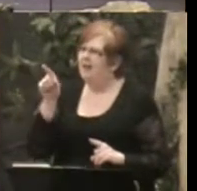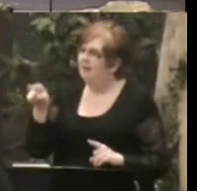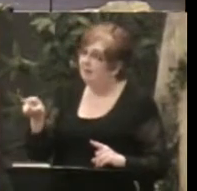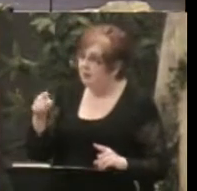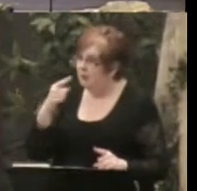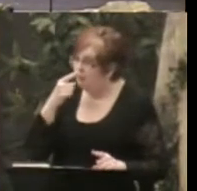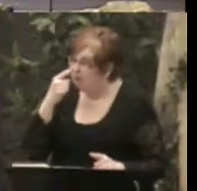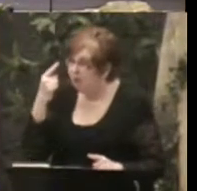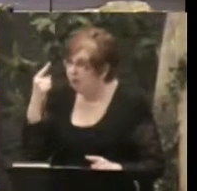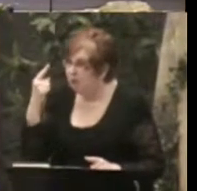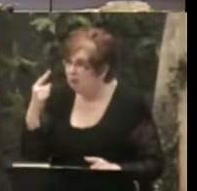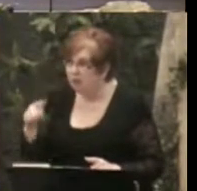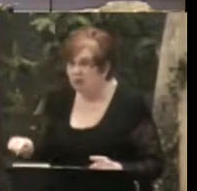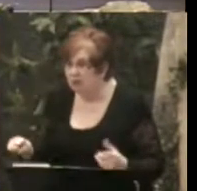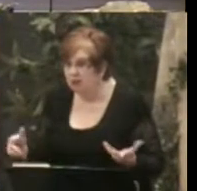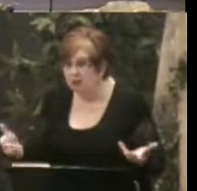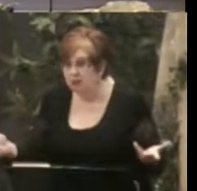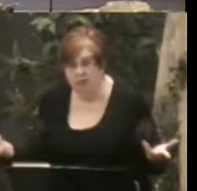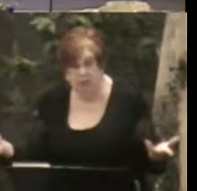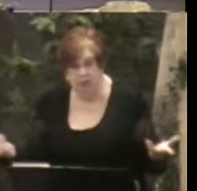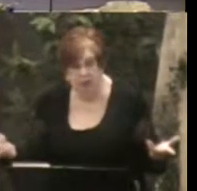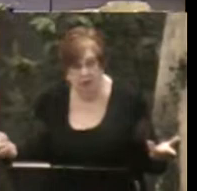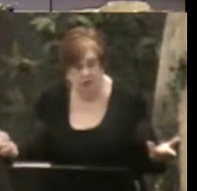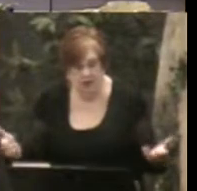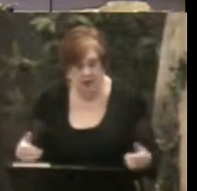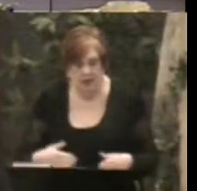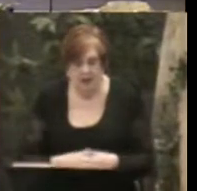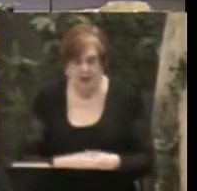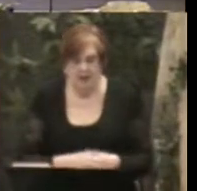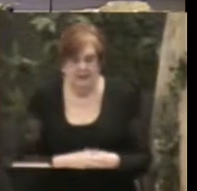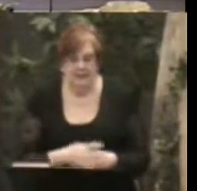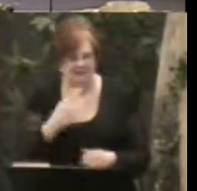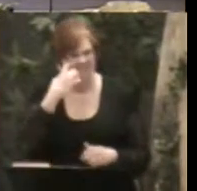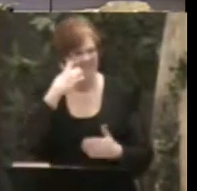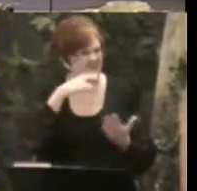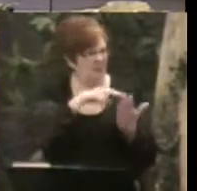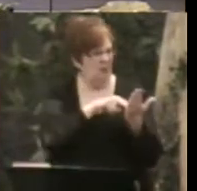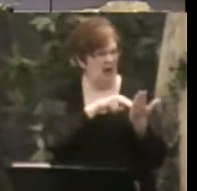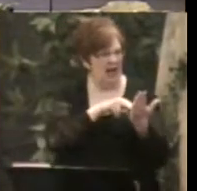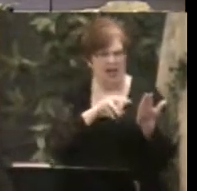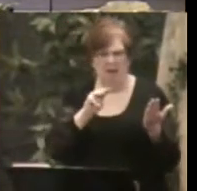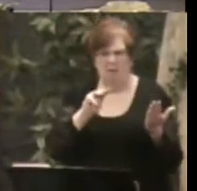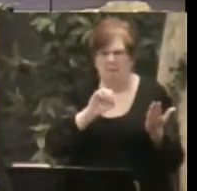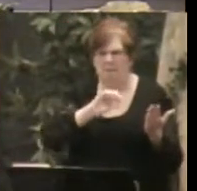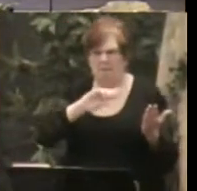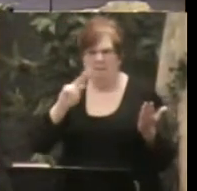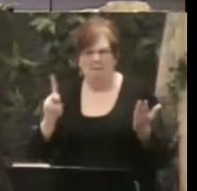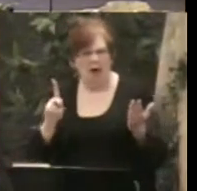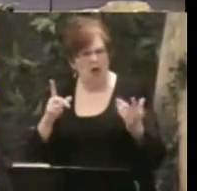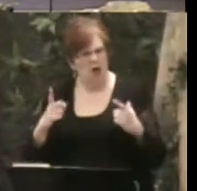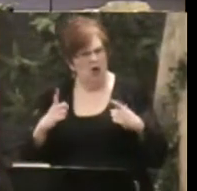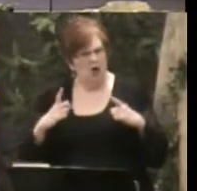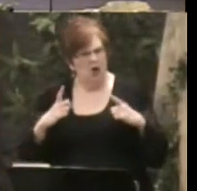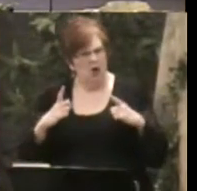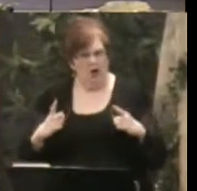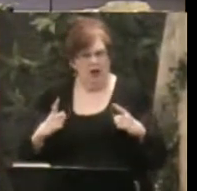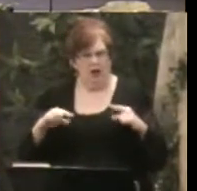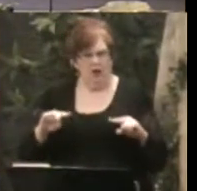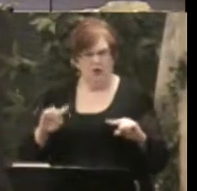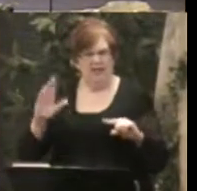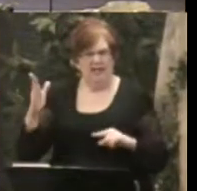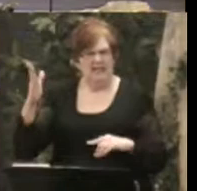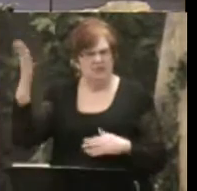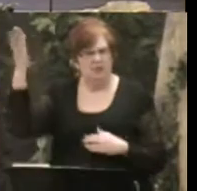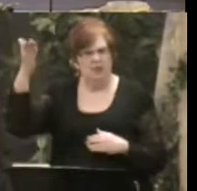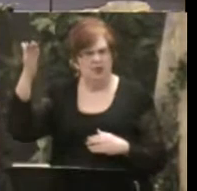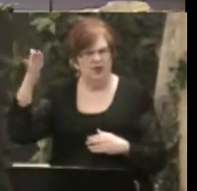care?" This incident that we have read from Mark is early in Jesus' interaction with his disciples,